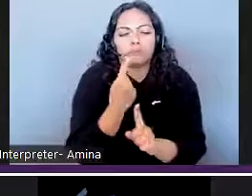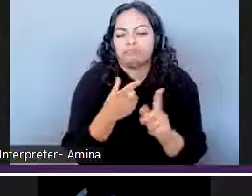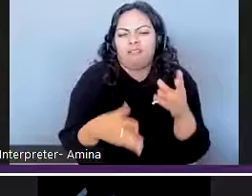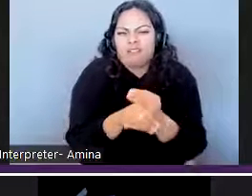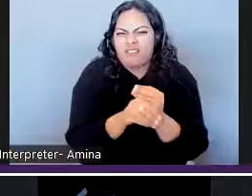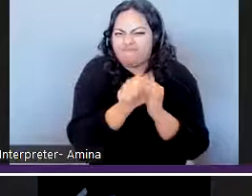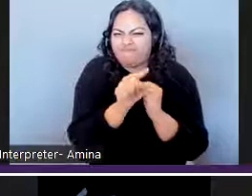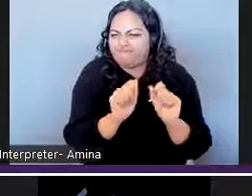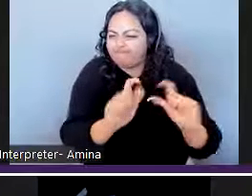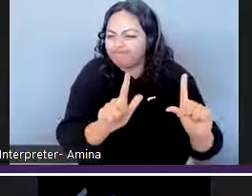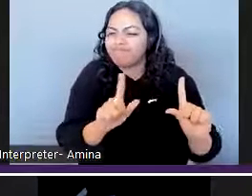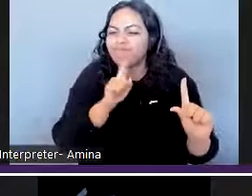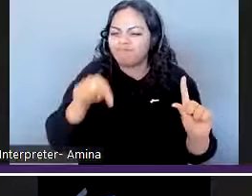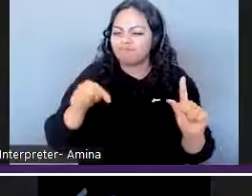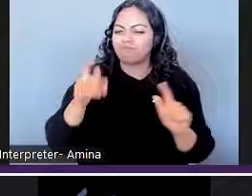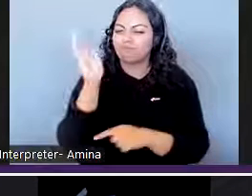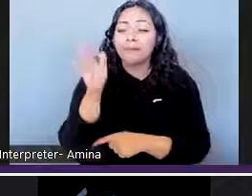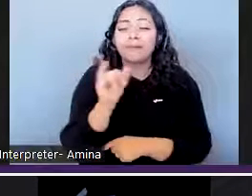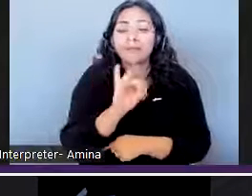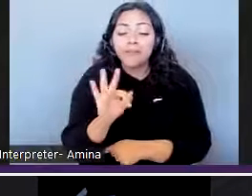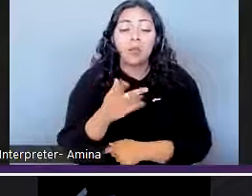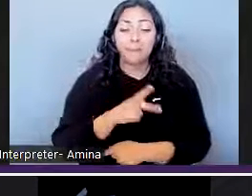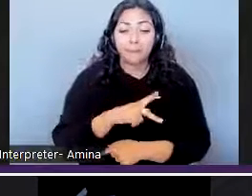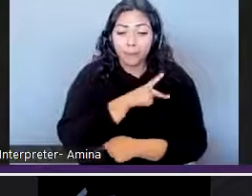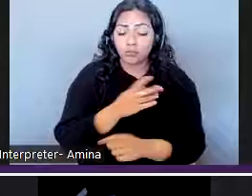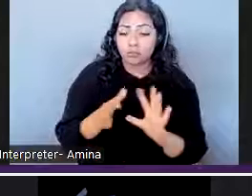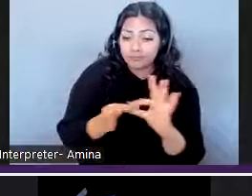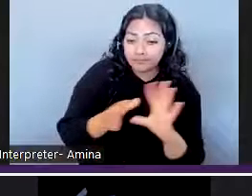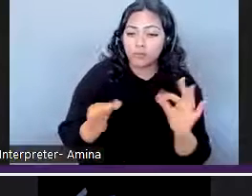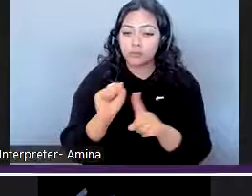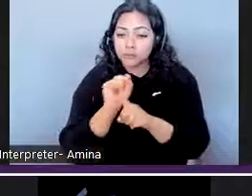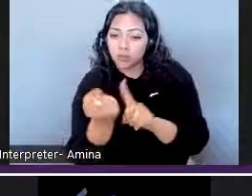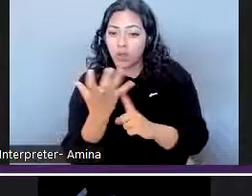personal circumstances or situations that you would like to address, we would